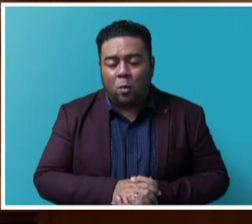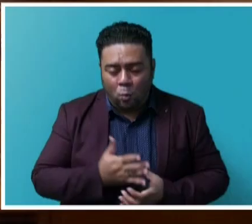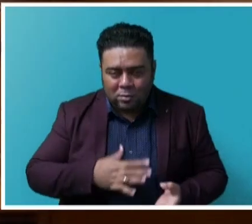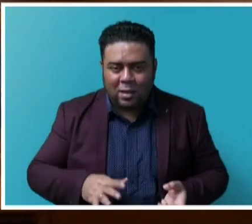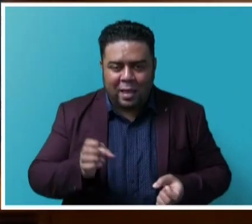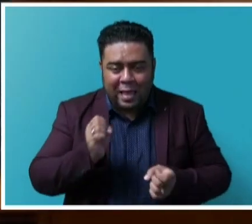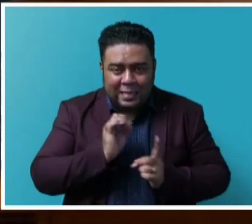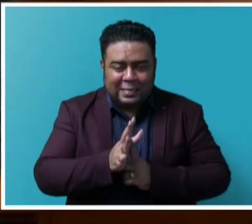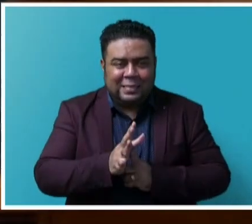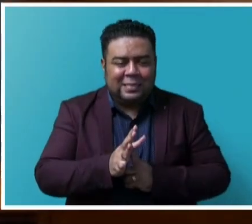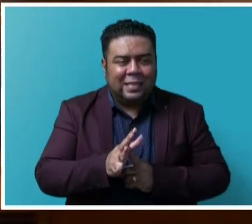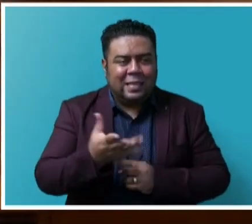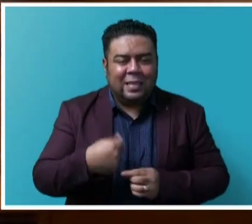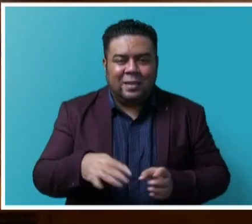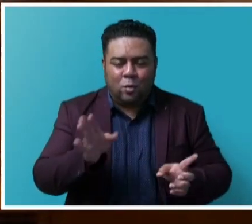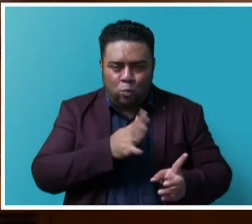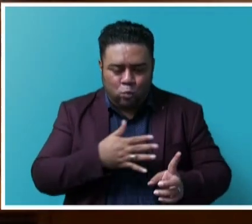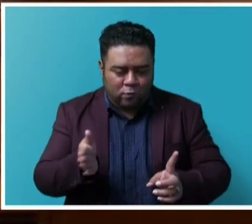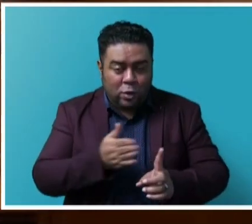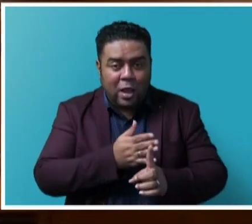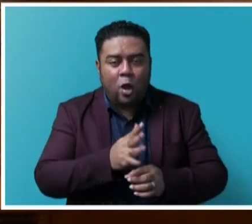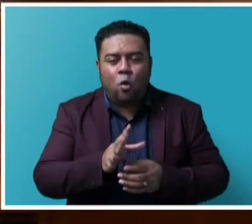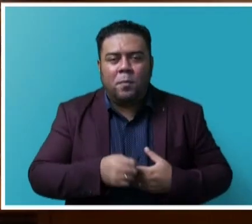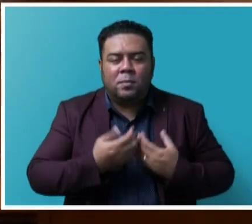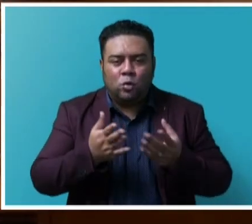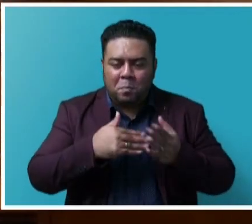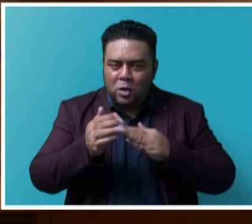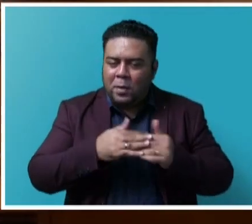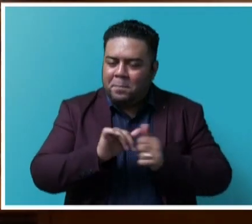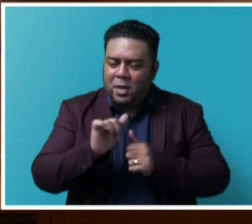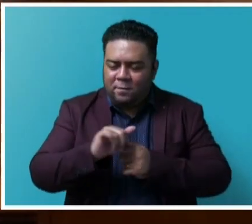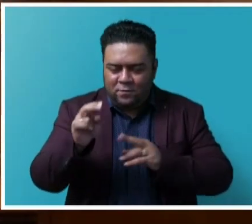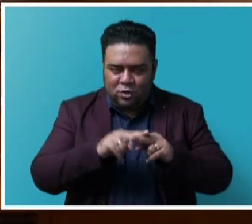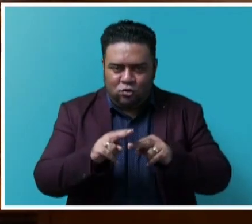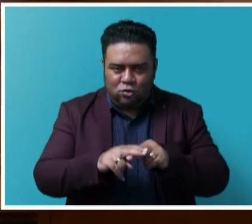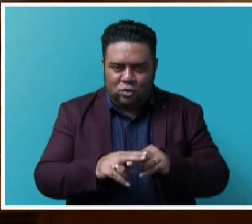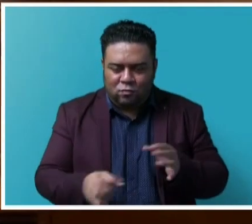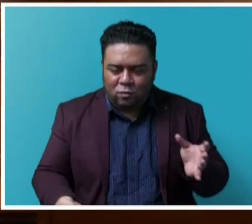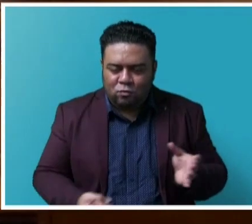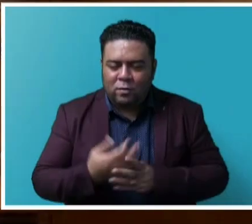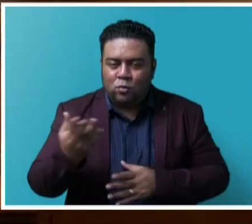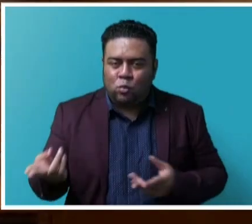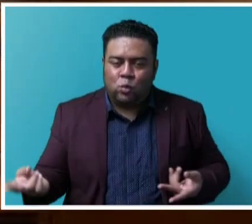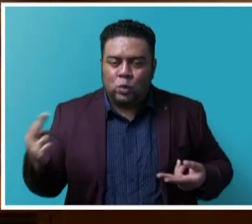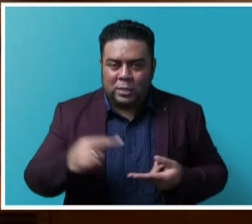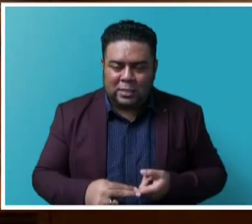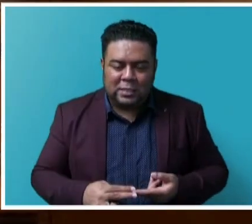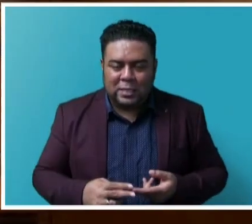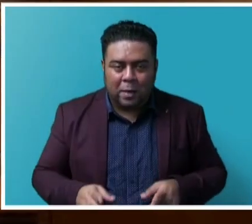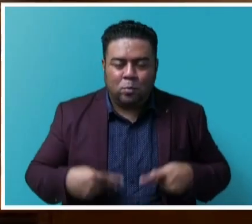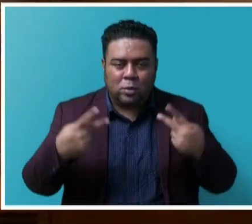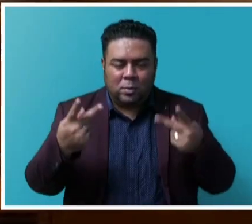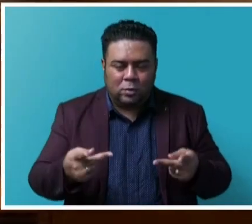and unwavering in our commitment to build a better Fiji that thrives through unity and prosperity.